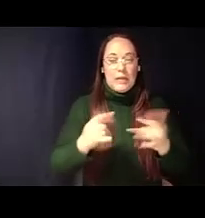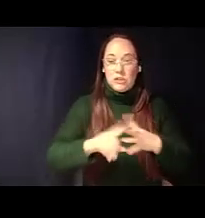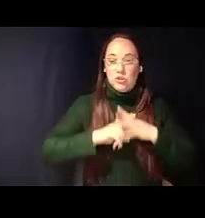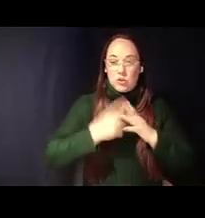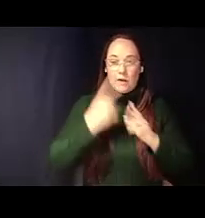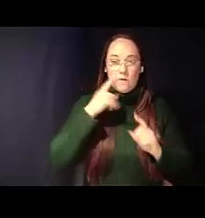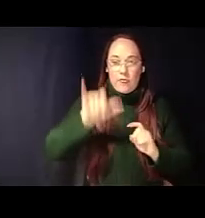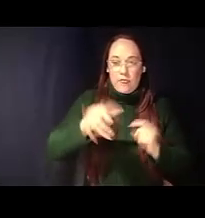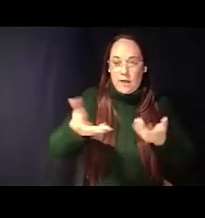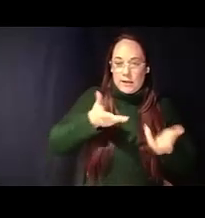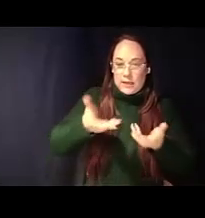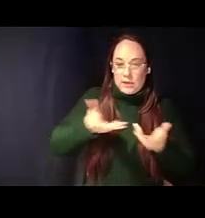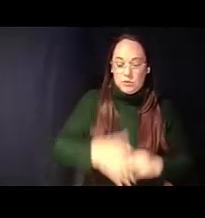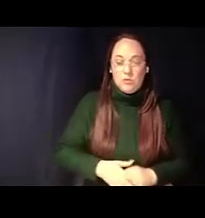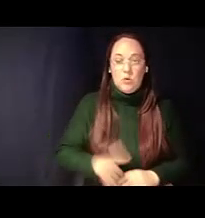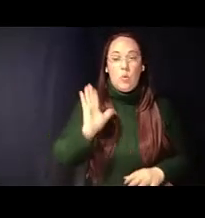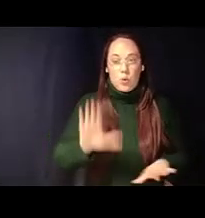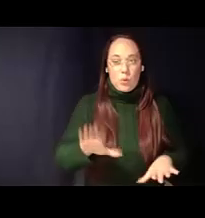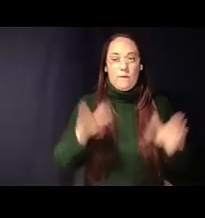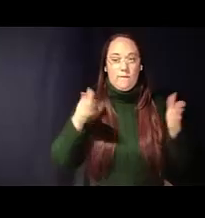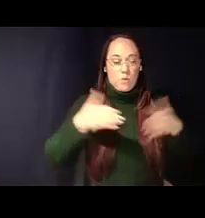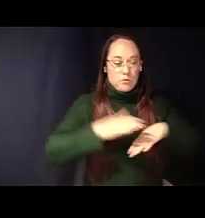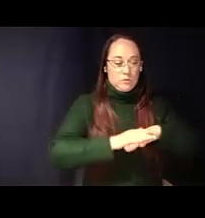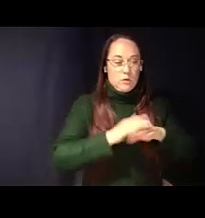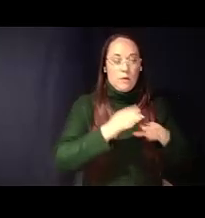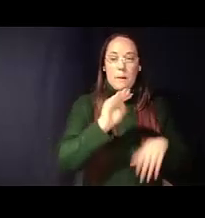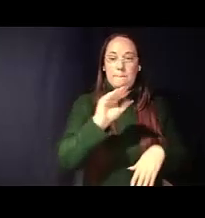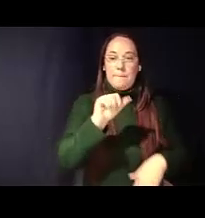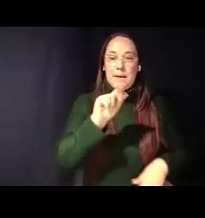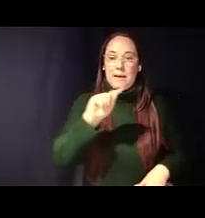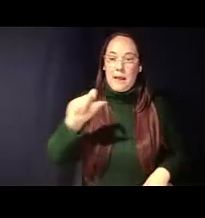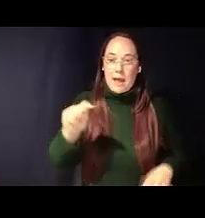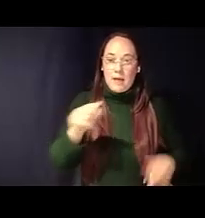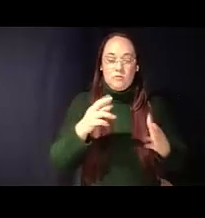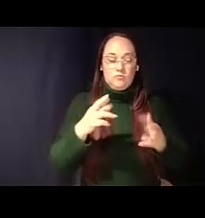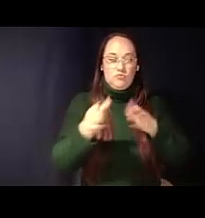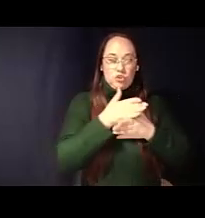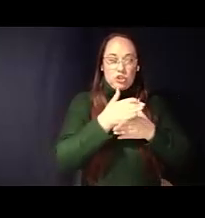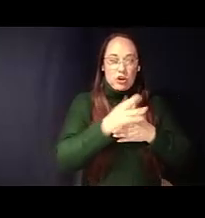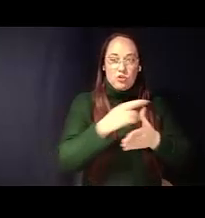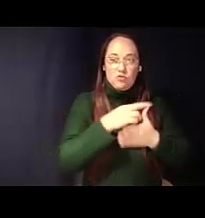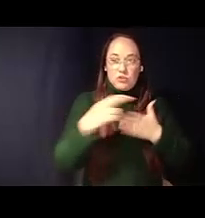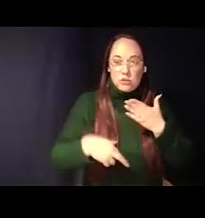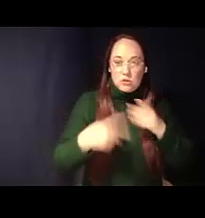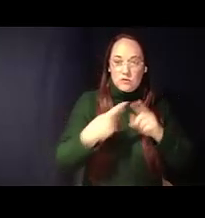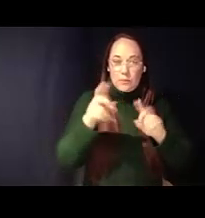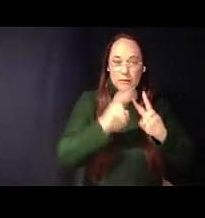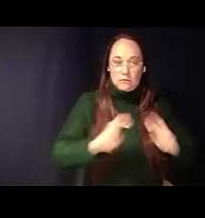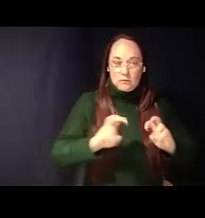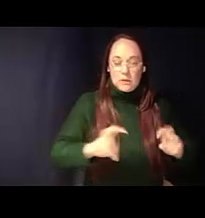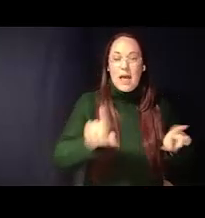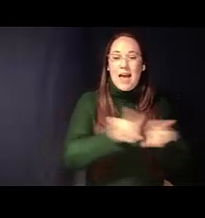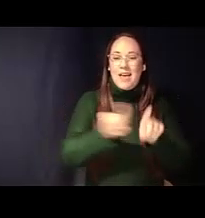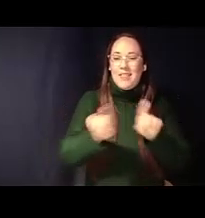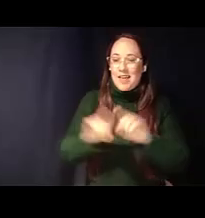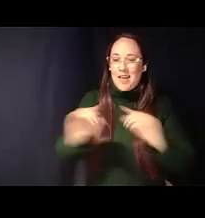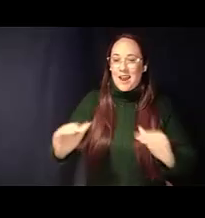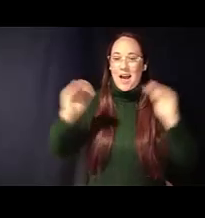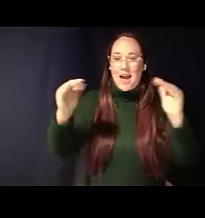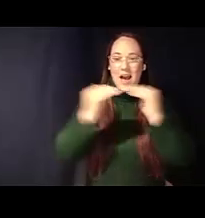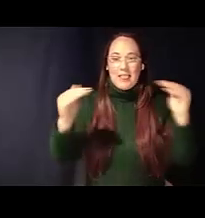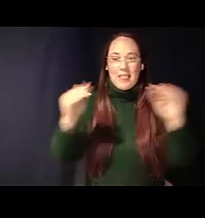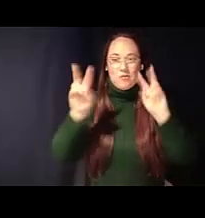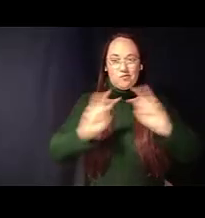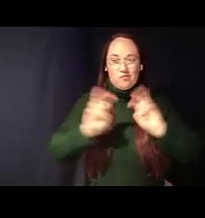this project and begin the process of gathering feedback from stakeholders on potential policy changes. I do want to